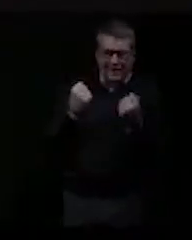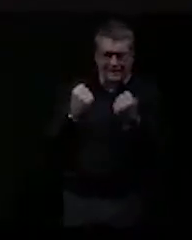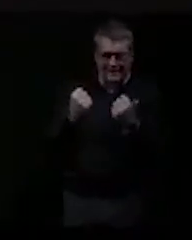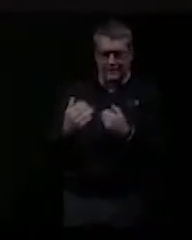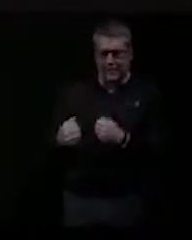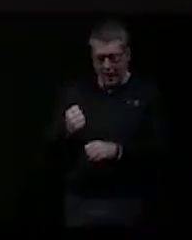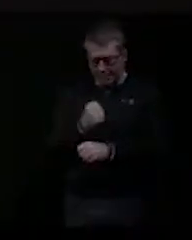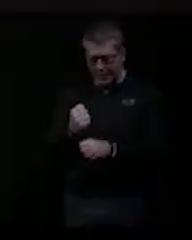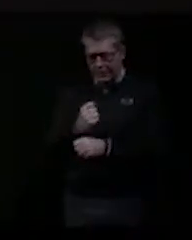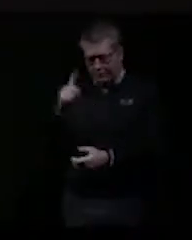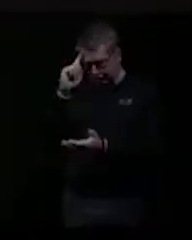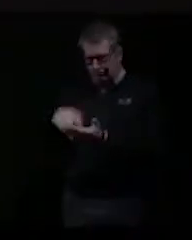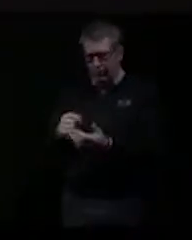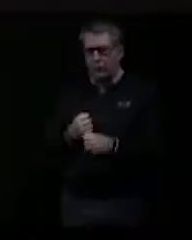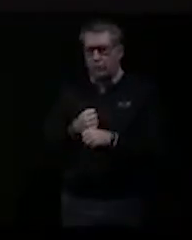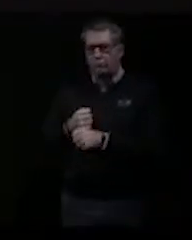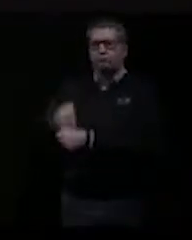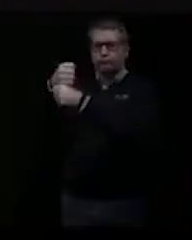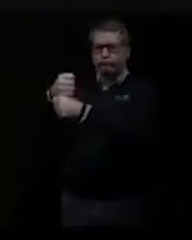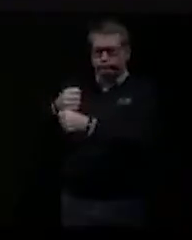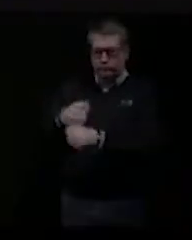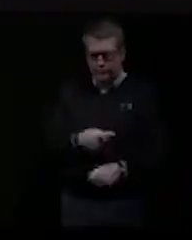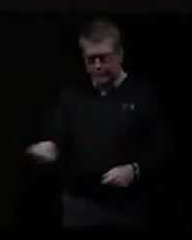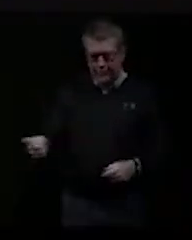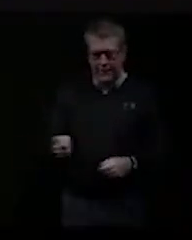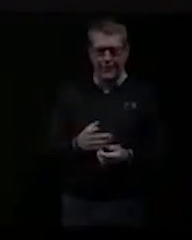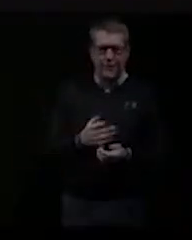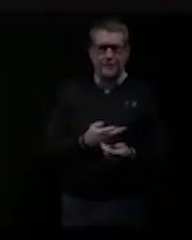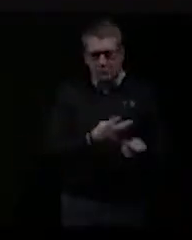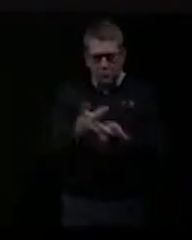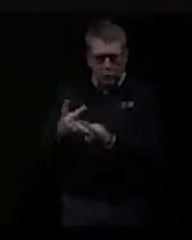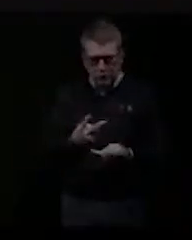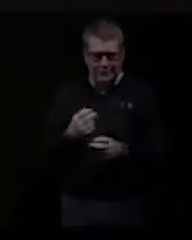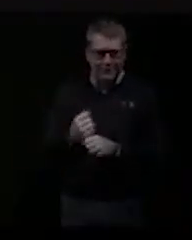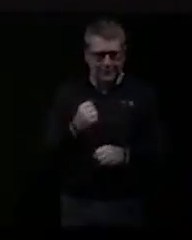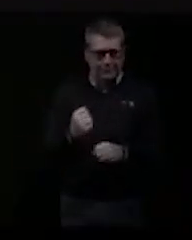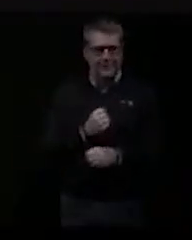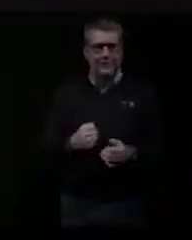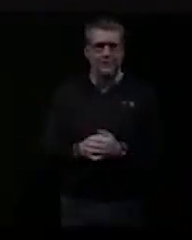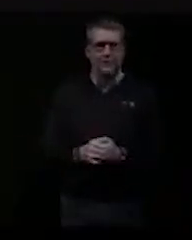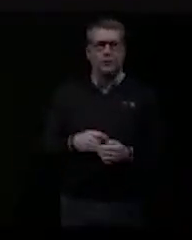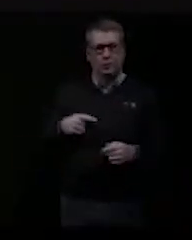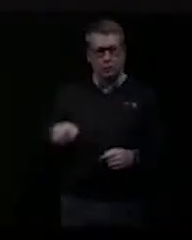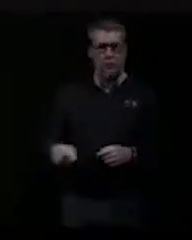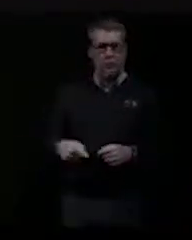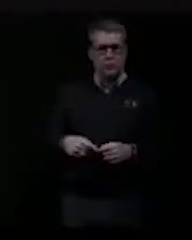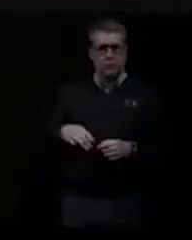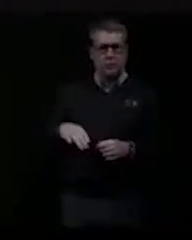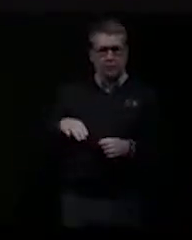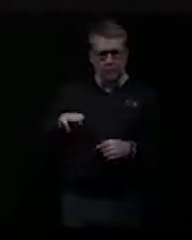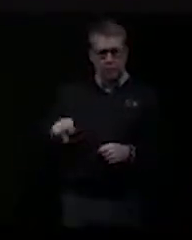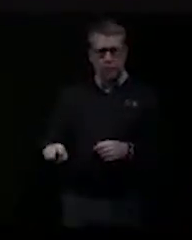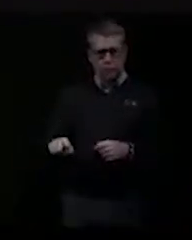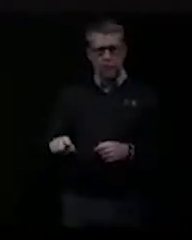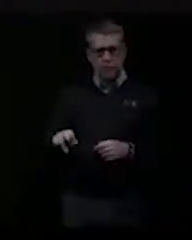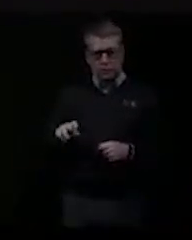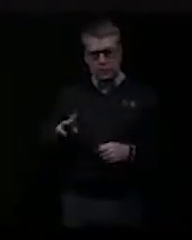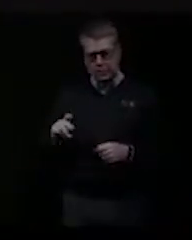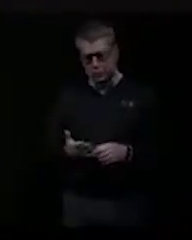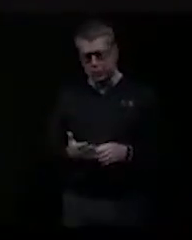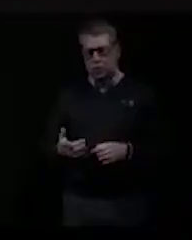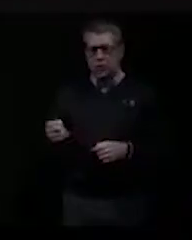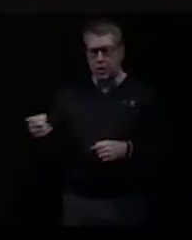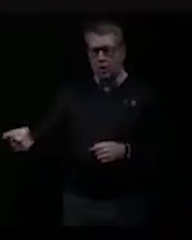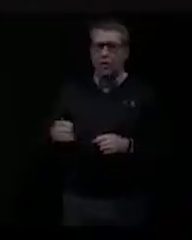law. Mary Lawlor has dedicated her entire professional life to this cause. She has